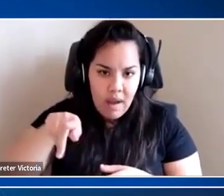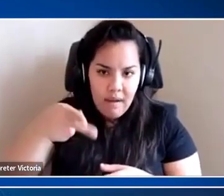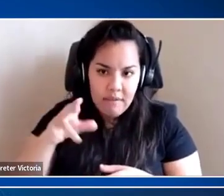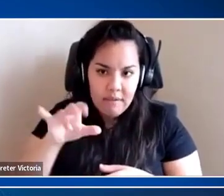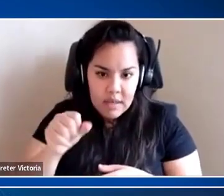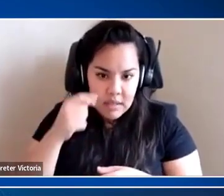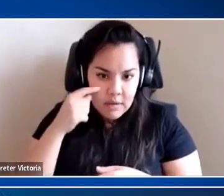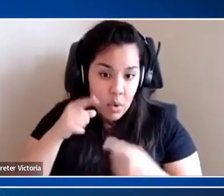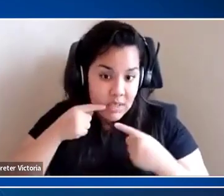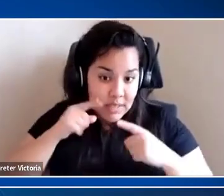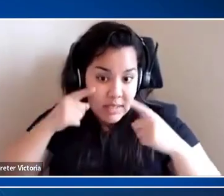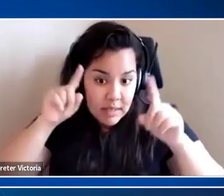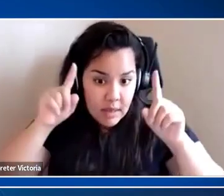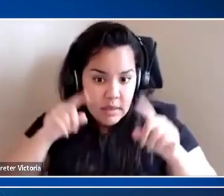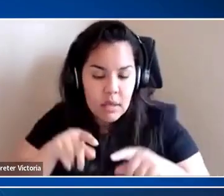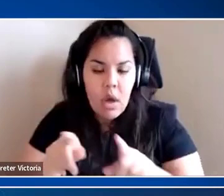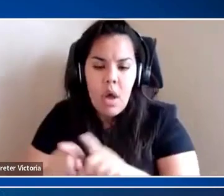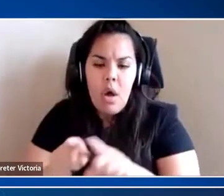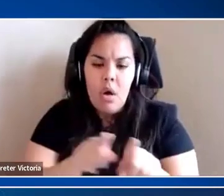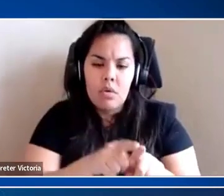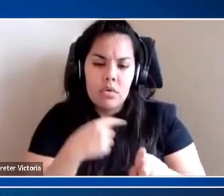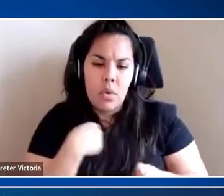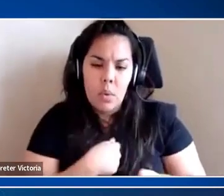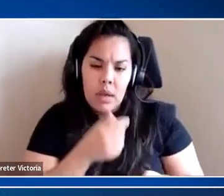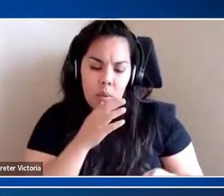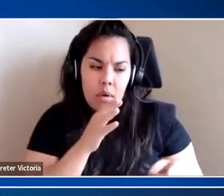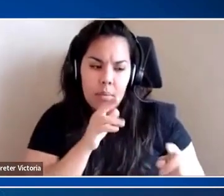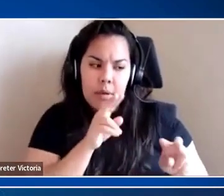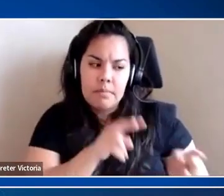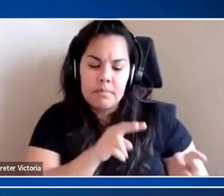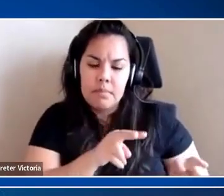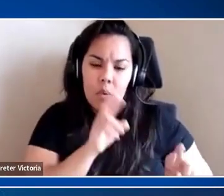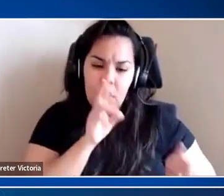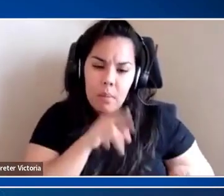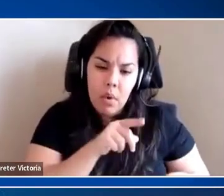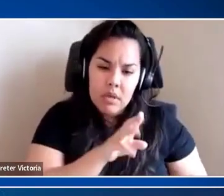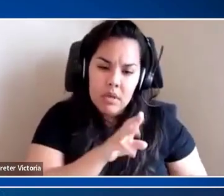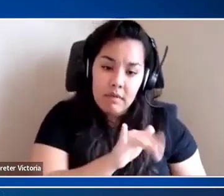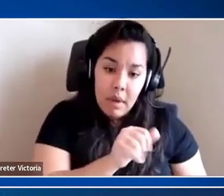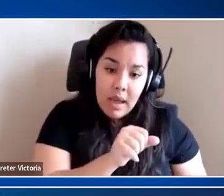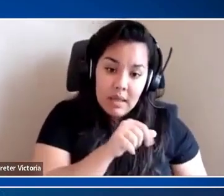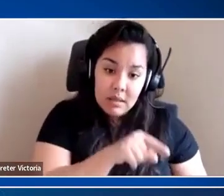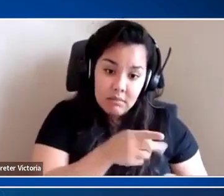also be looking at reports of bias, whether they increase, decrease,